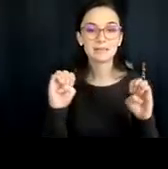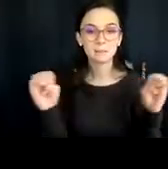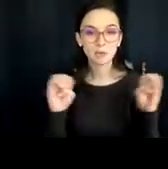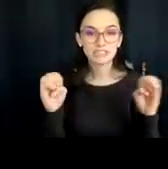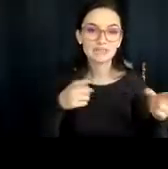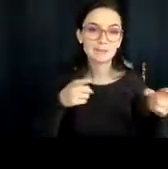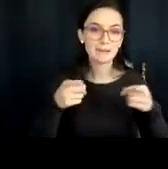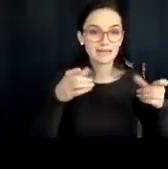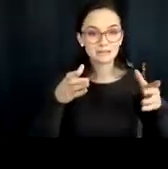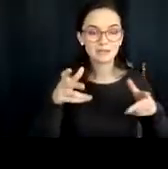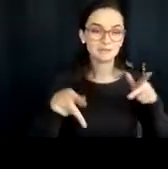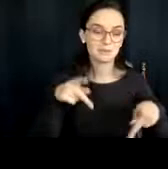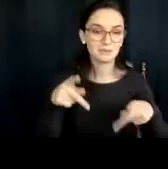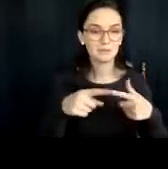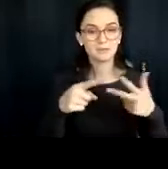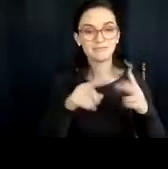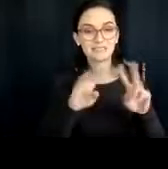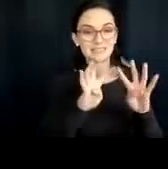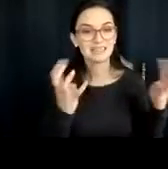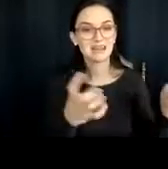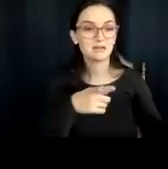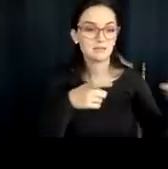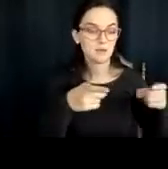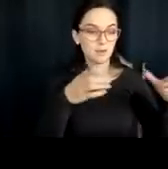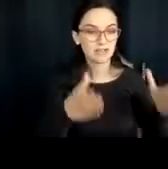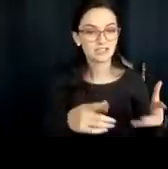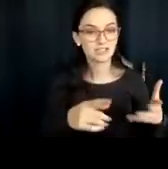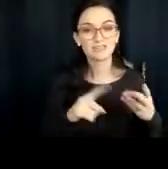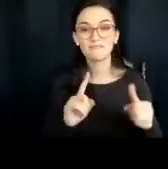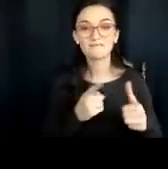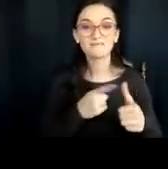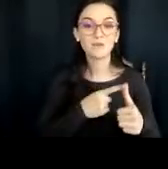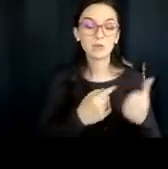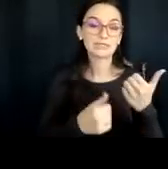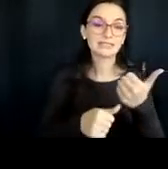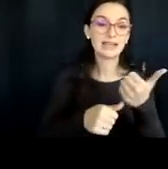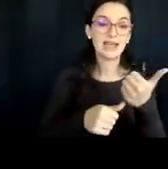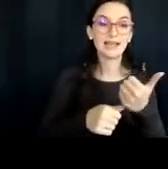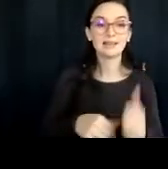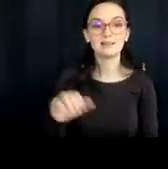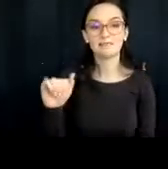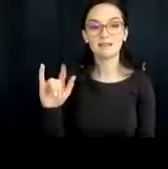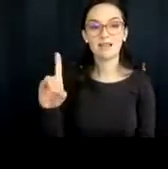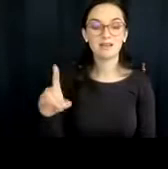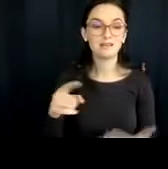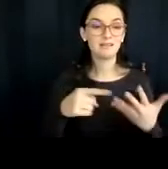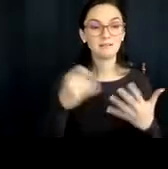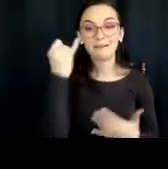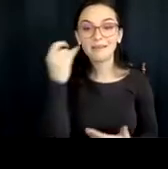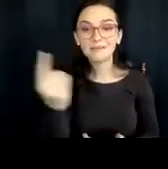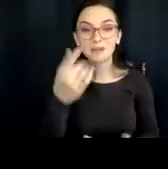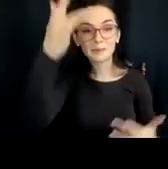stadium operations, first aid. So if somebody's sick, they can